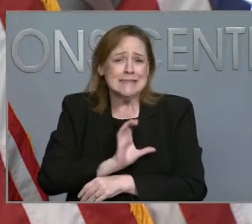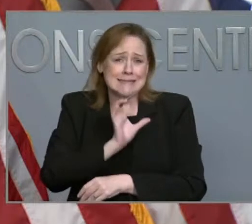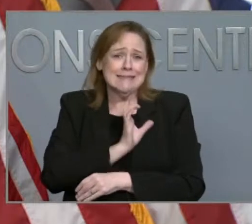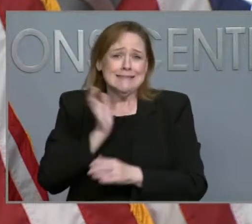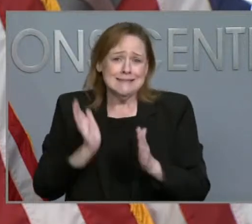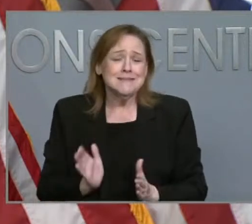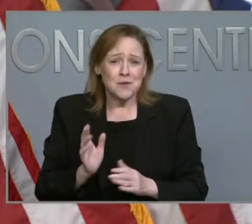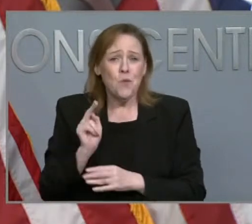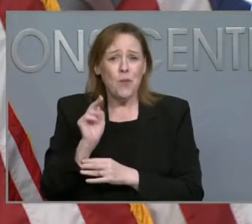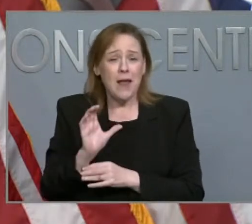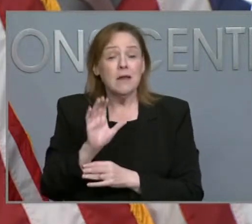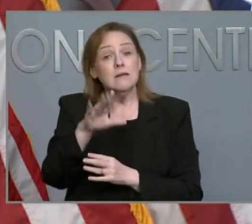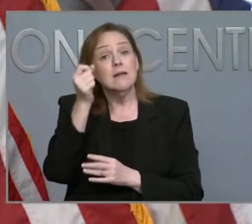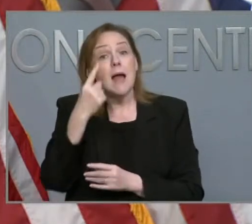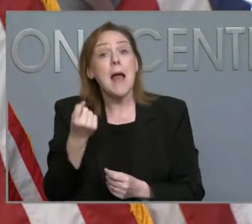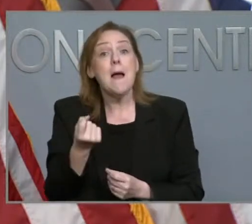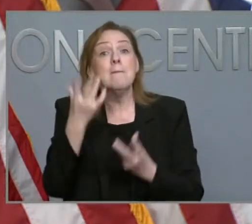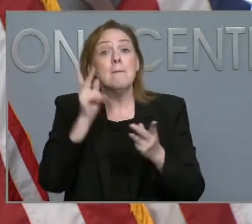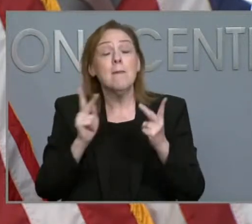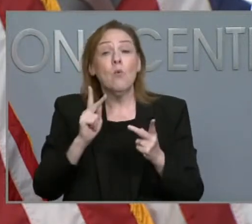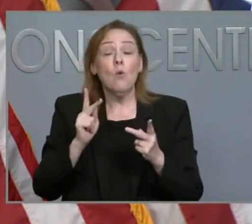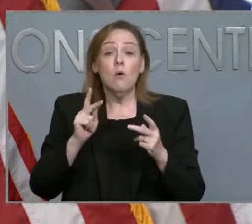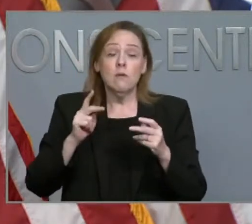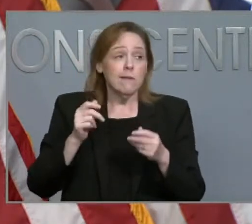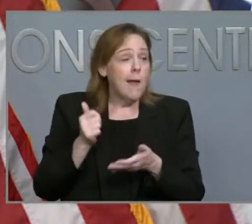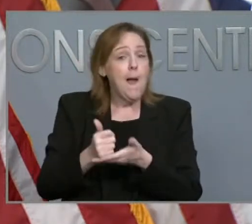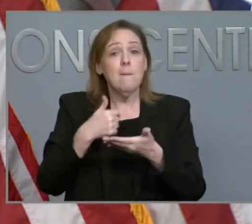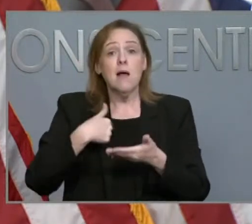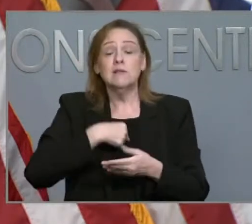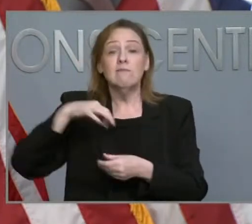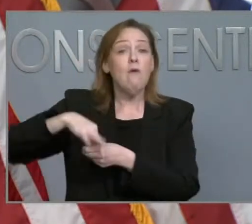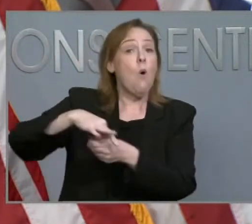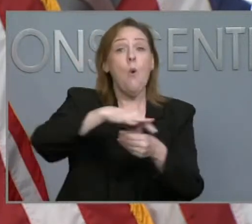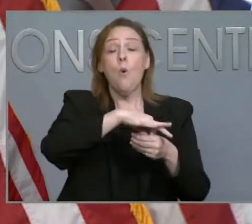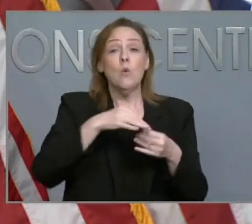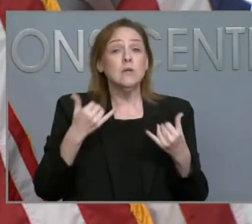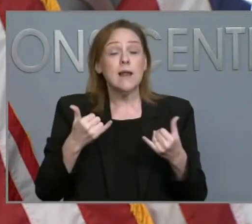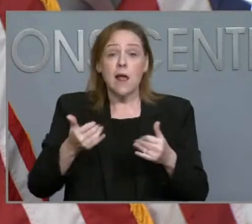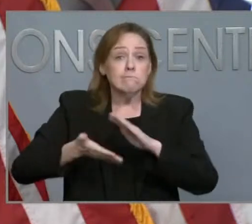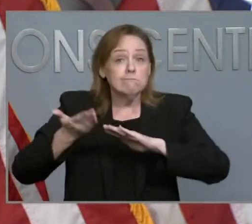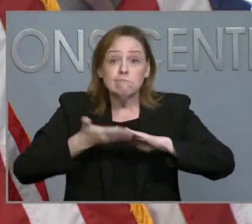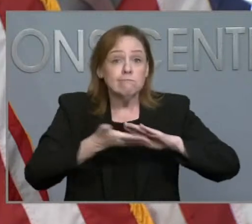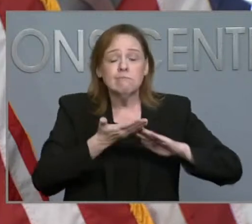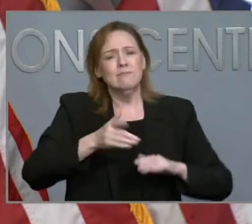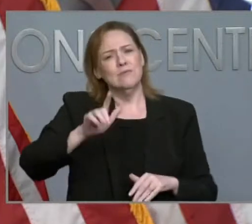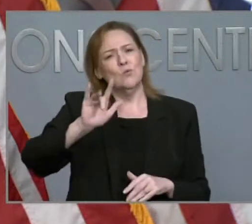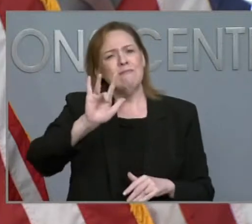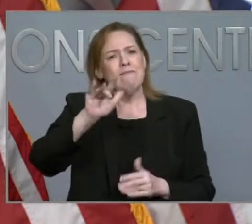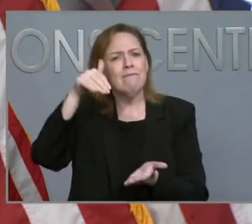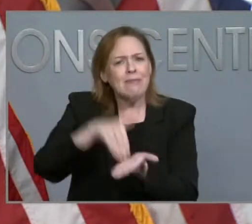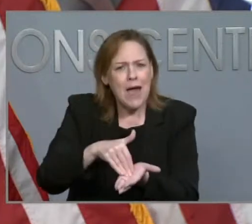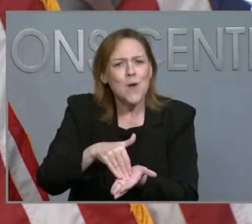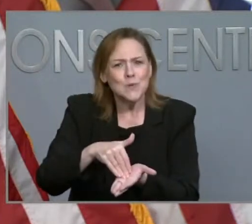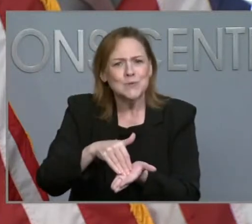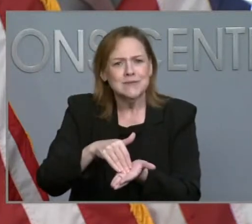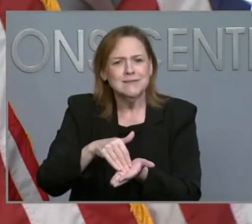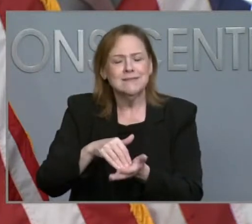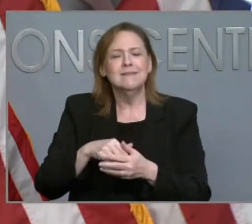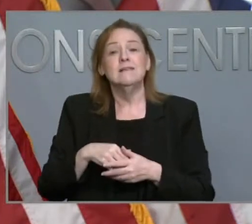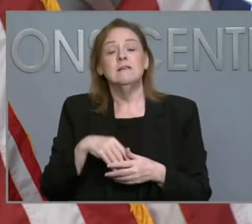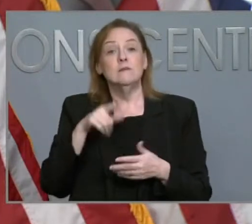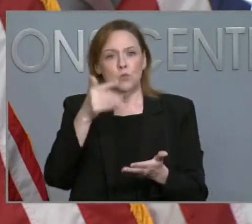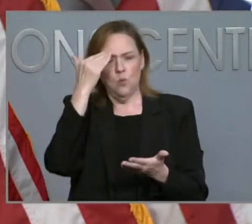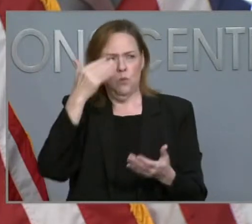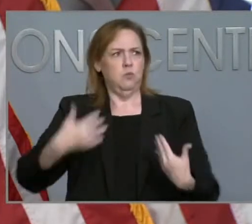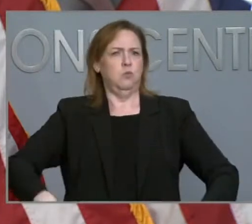people are making today possible, and our voting sites operate. So when you know that there's so many people that